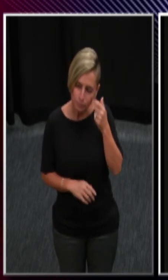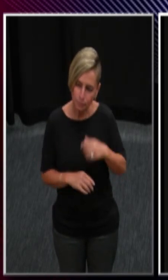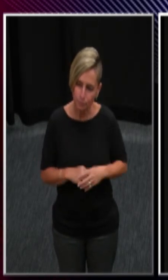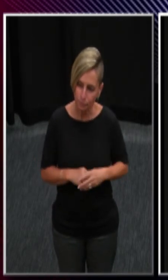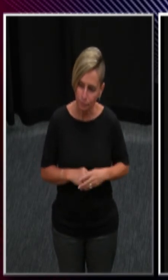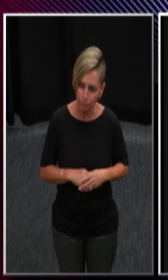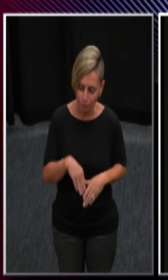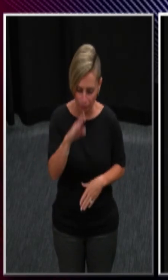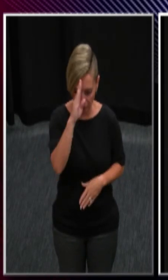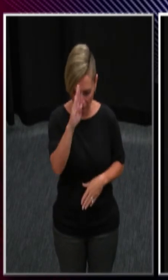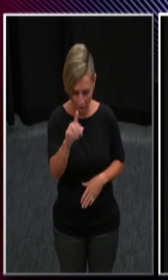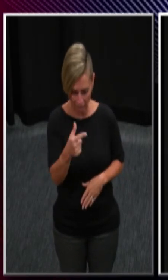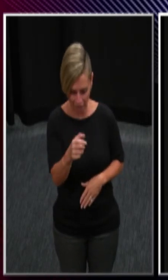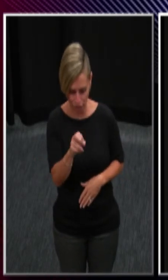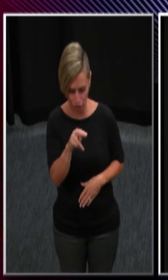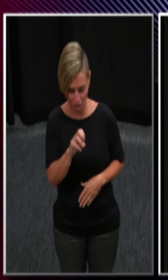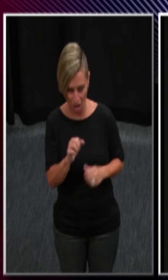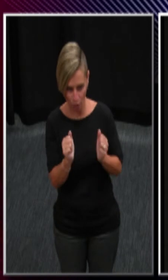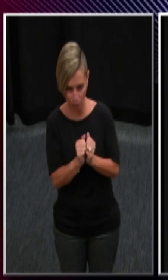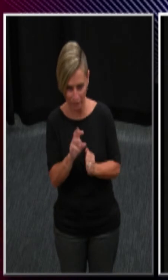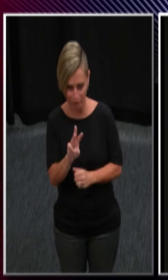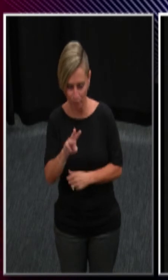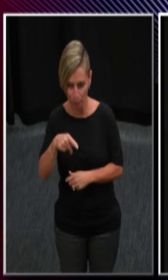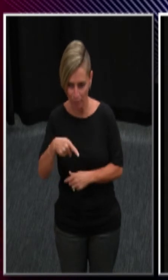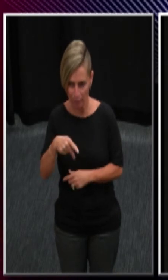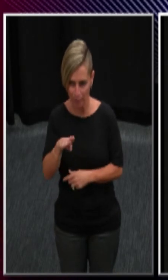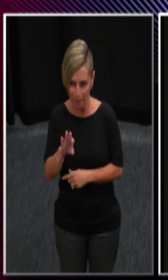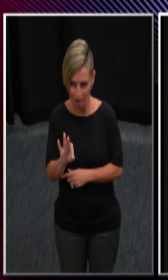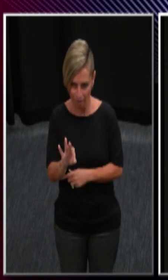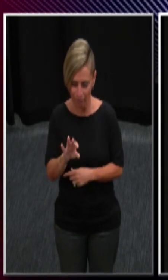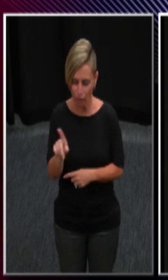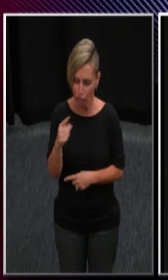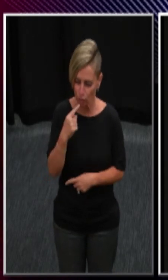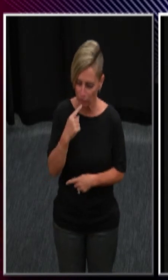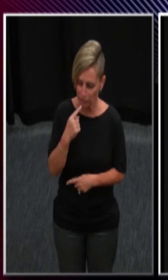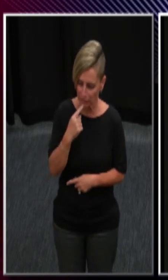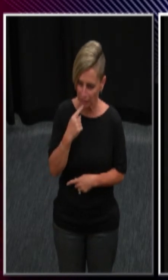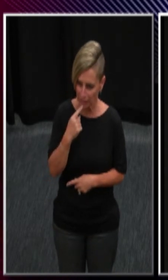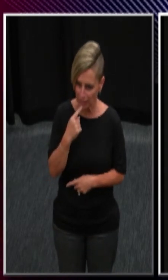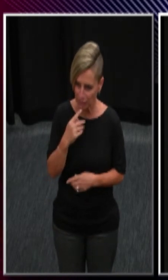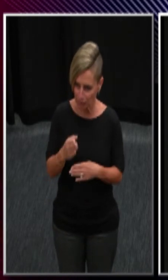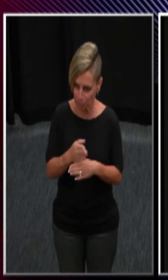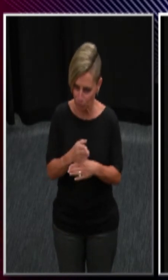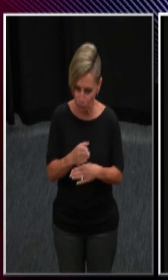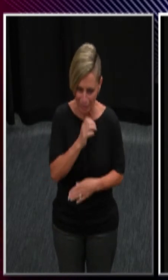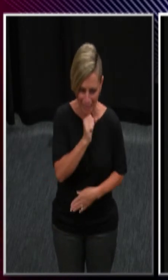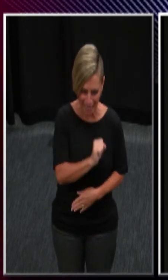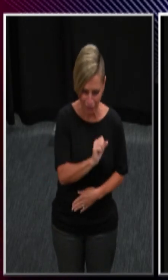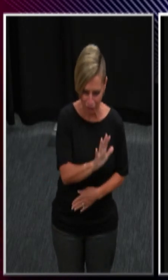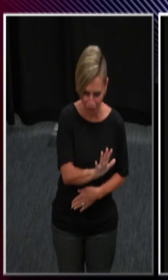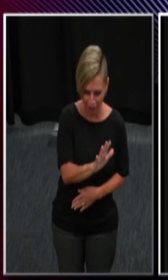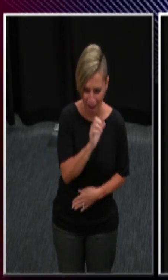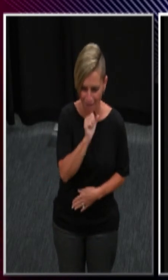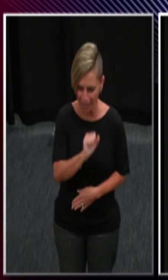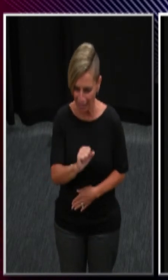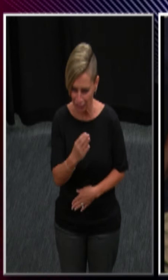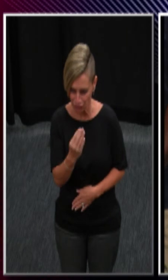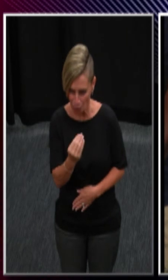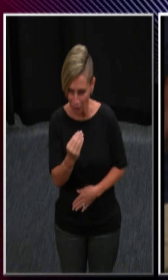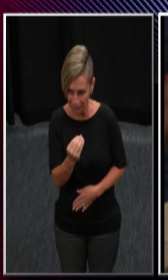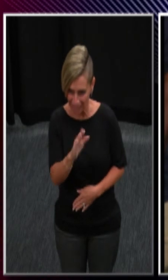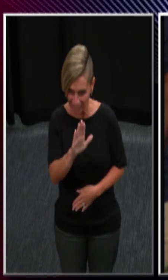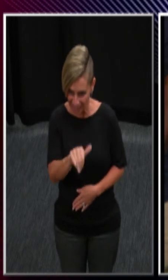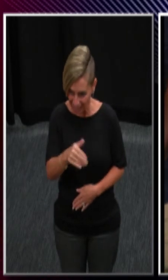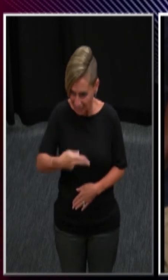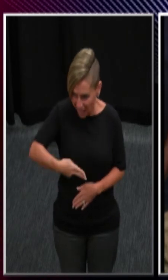Hi there, this is Gianna with WPBF. I had a question. You mentioned between the 8 kids between the ages of 5 and 14, that's the